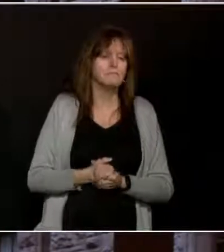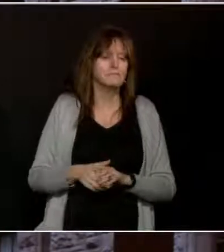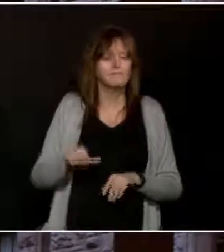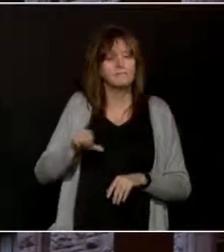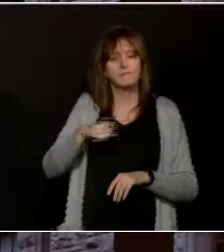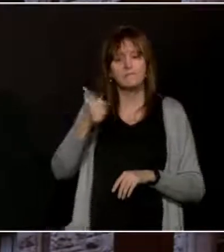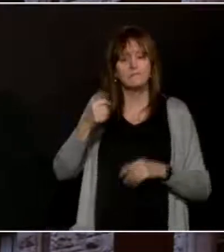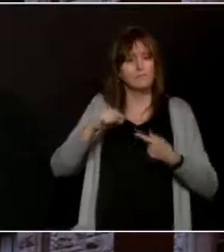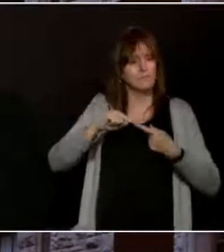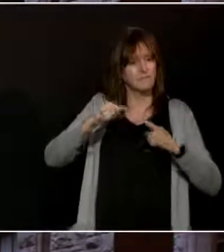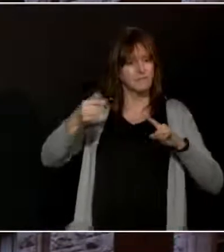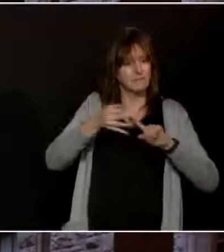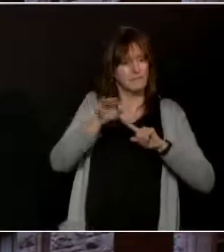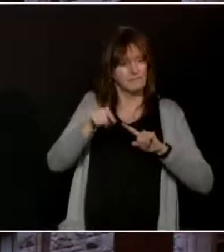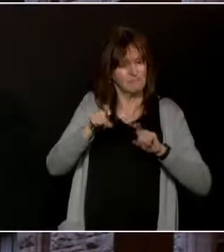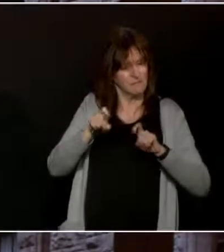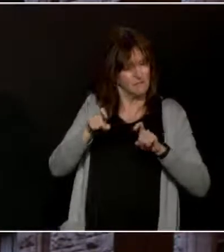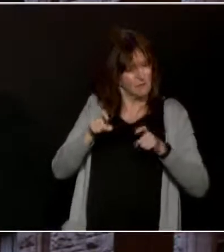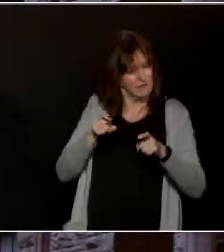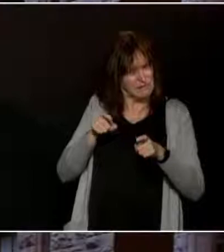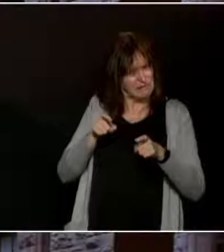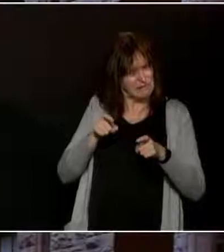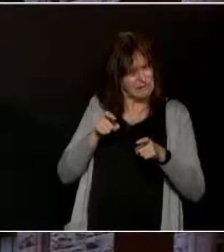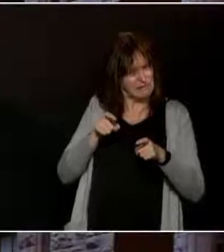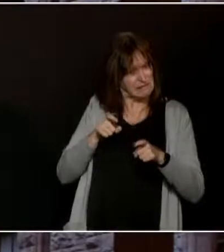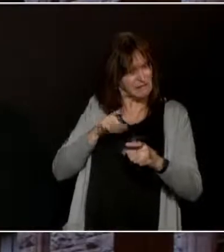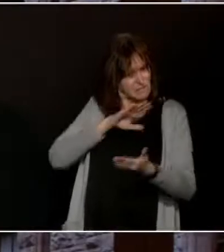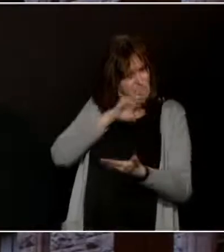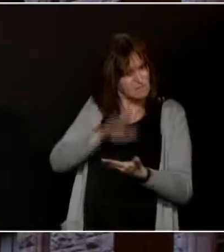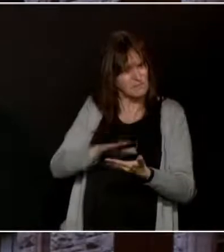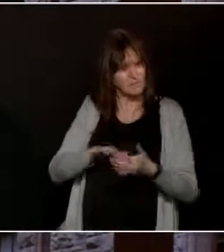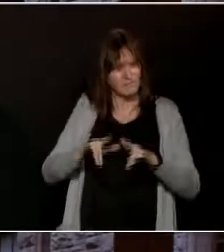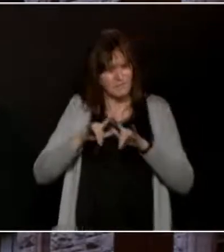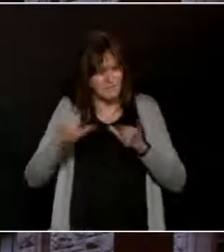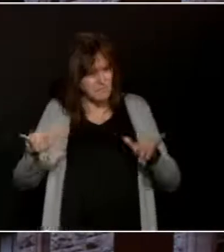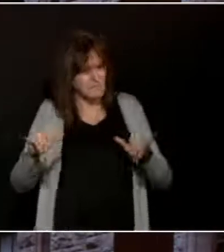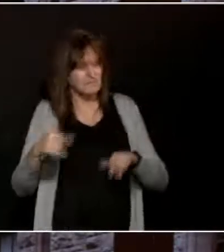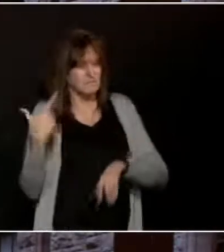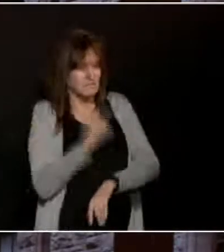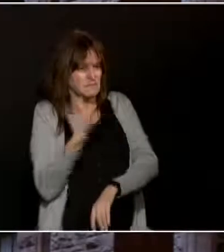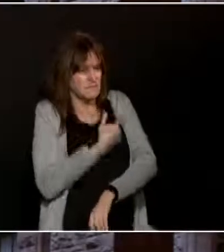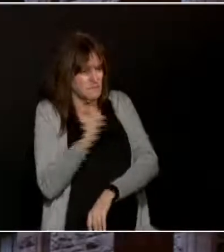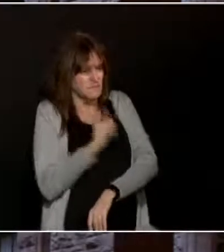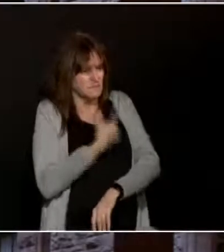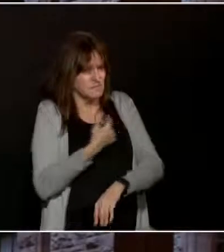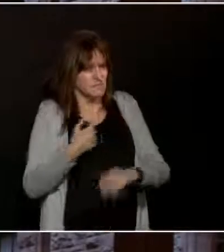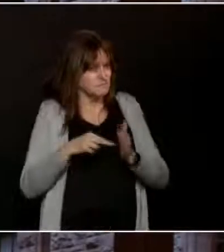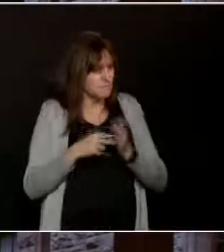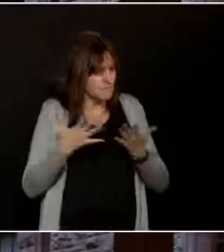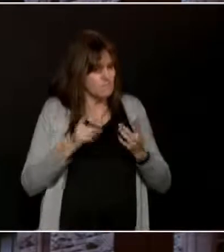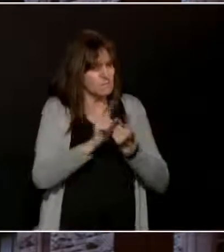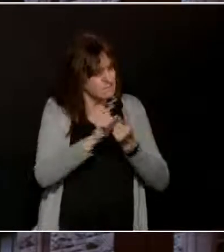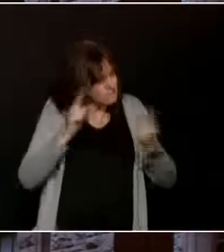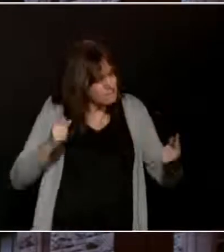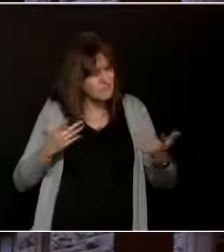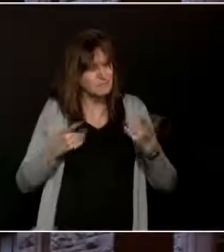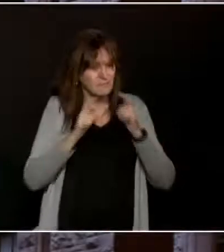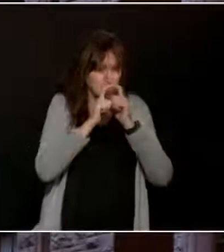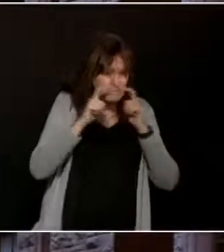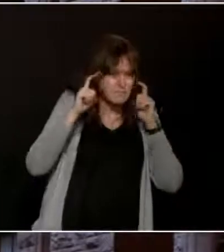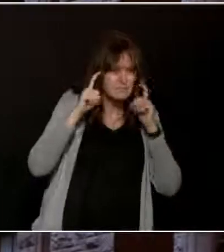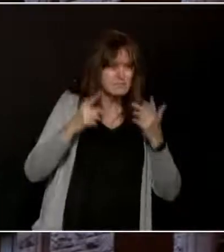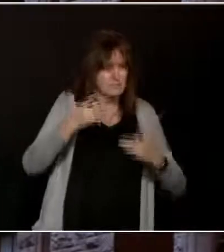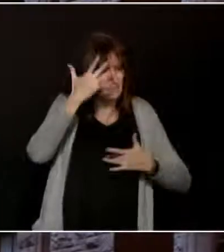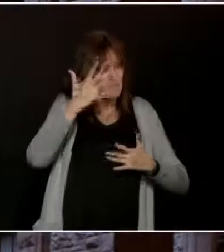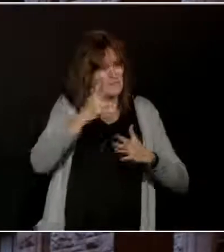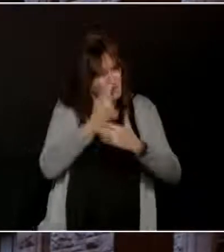this task. So our task of maintaining our distancing, masking, staying home if you're sick, getting tested when you need to get